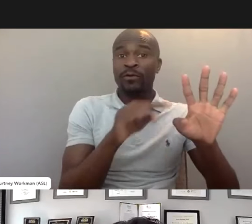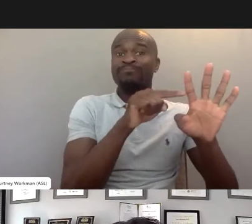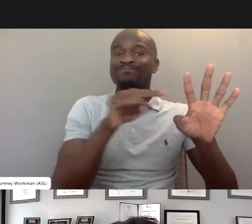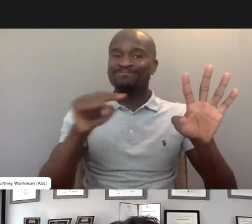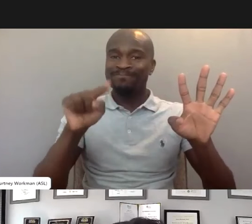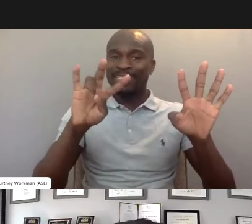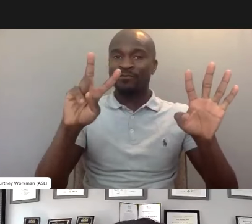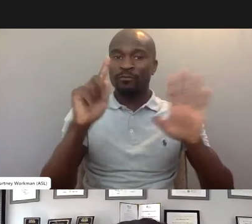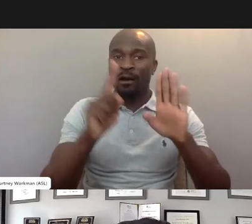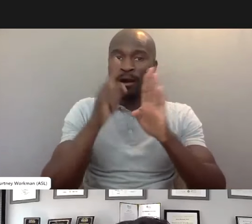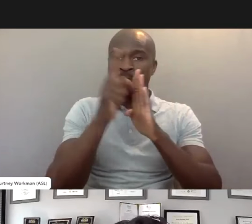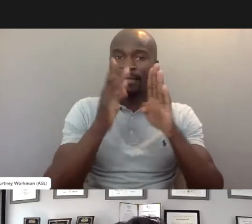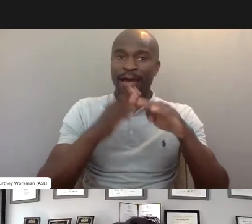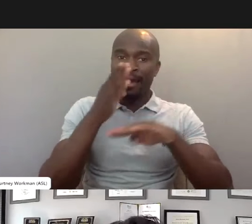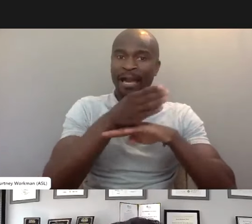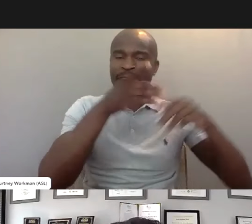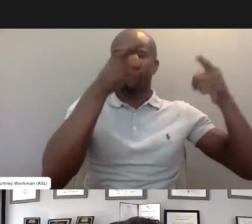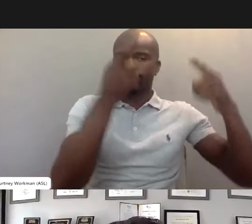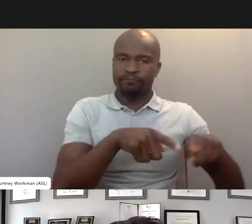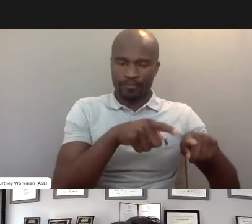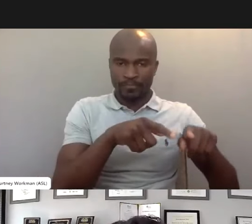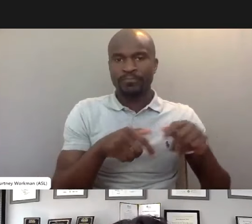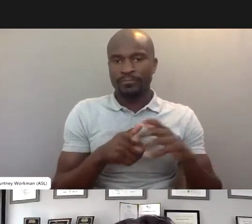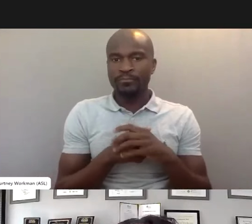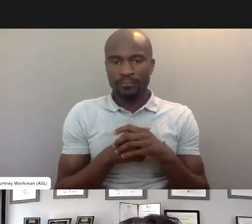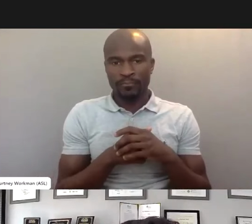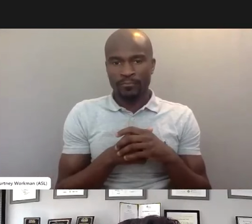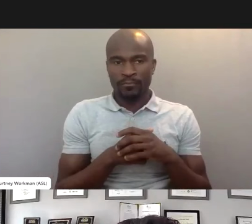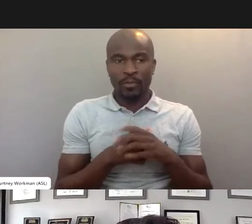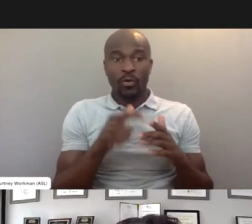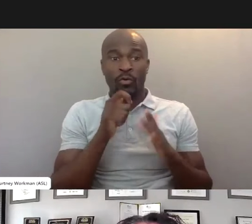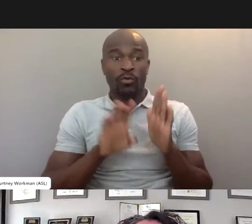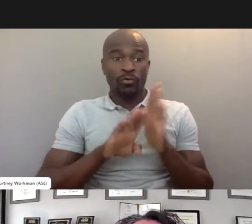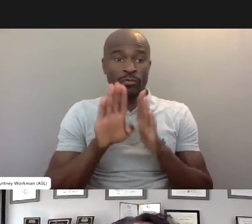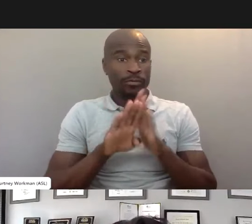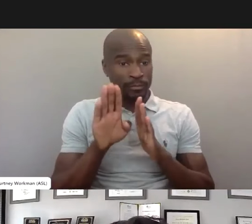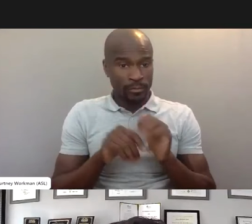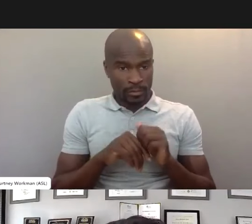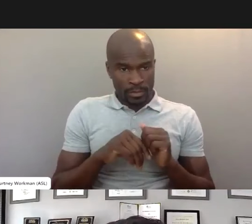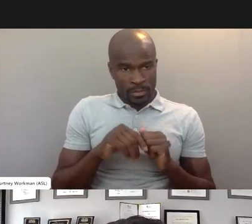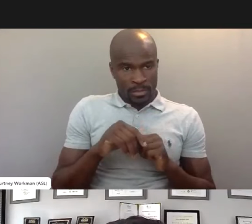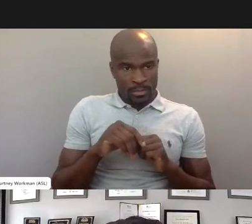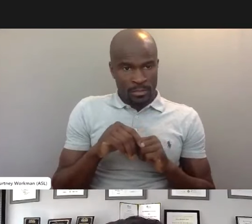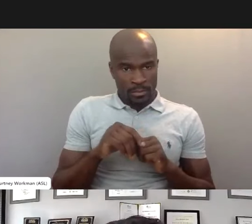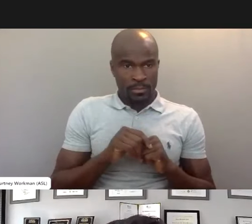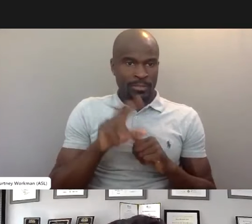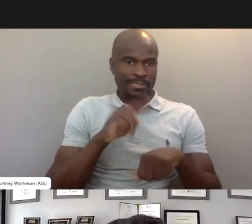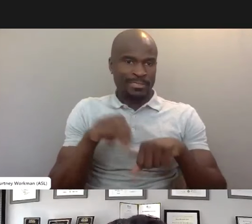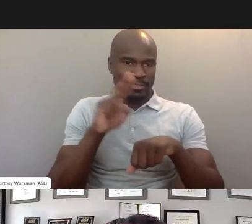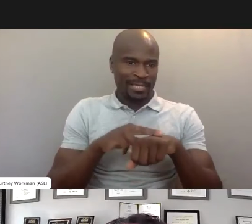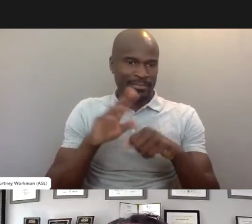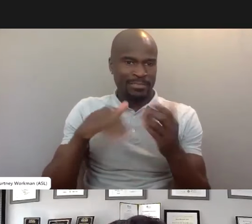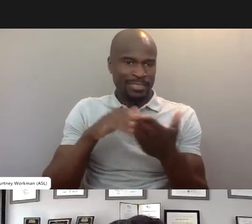an incident. And it's developed by the National Child Traumatic Stress Network and the National Center for